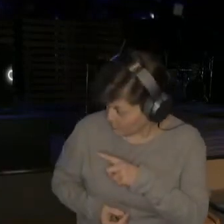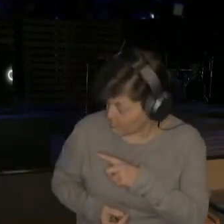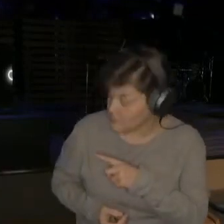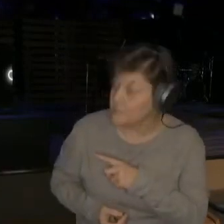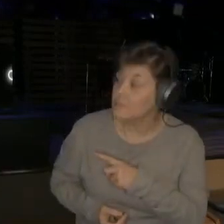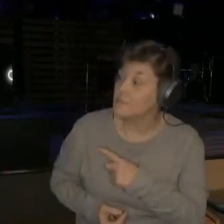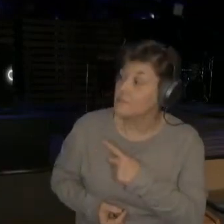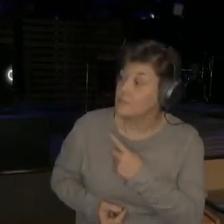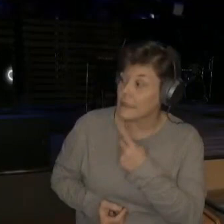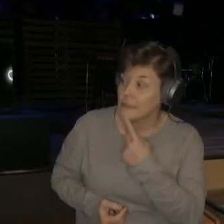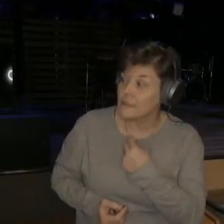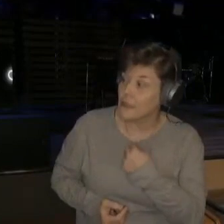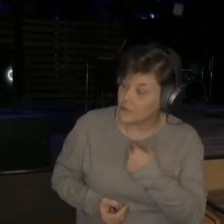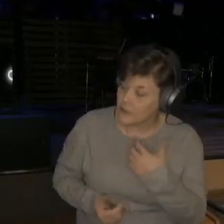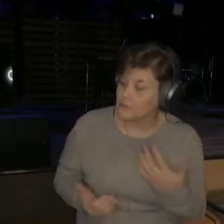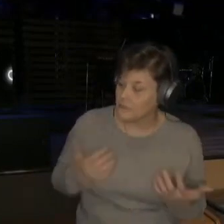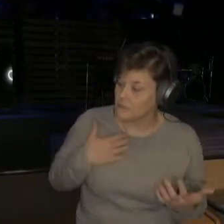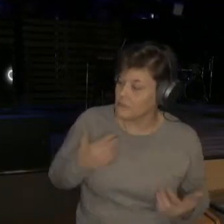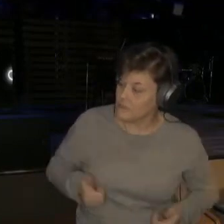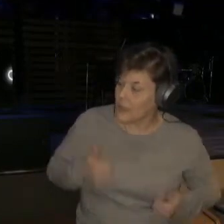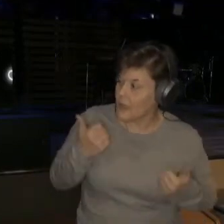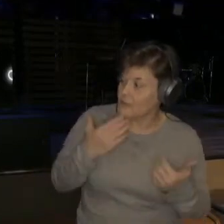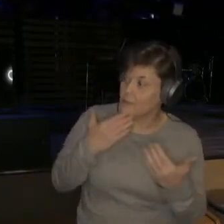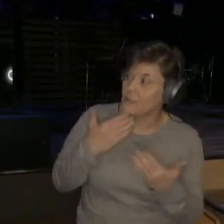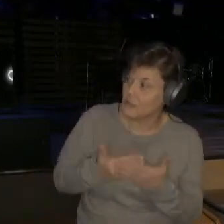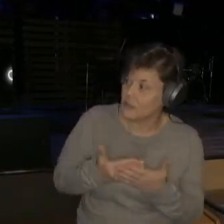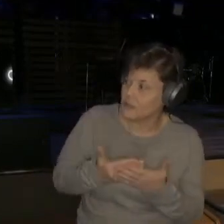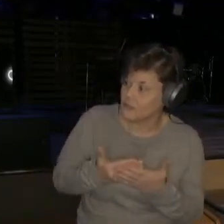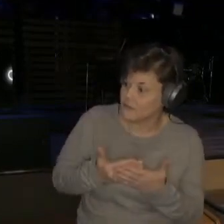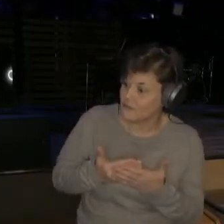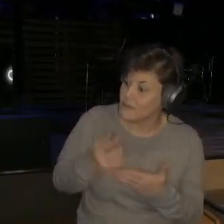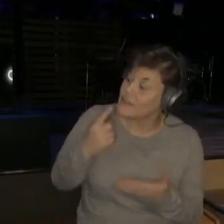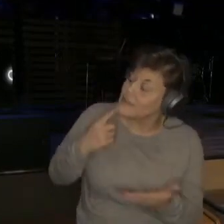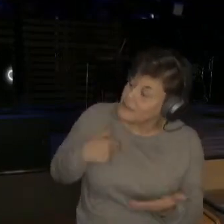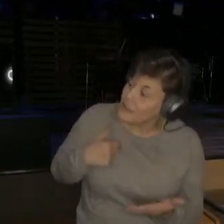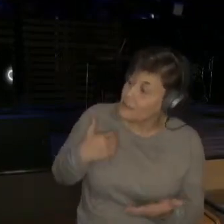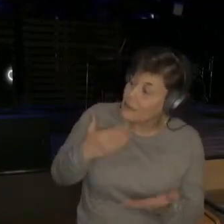Tell me I've lived a good life. Tell me I'm a good man."